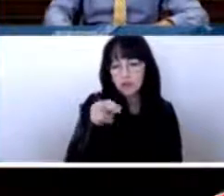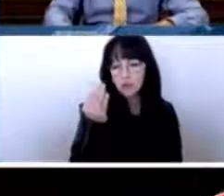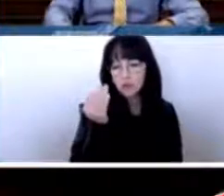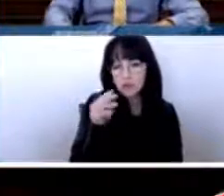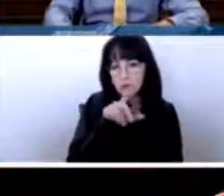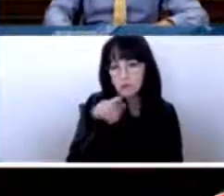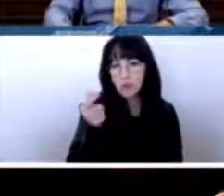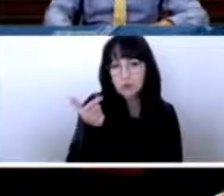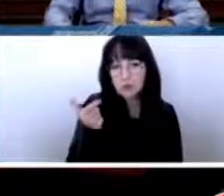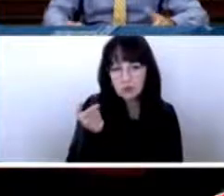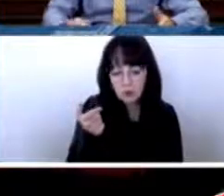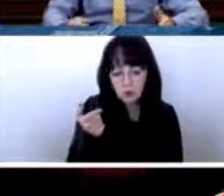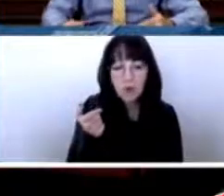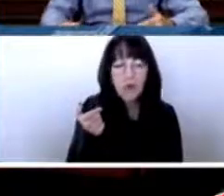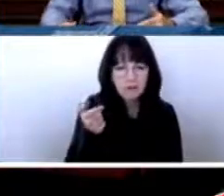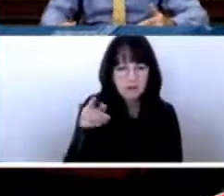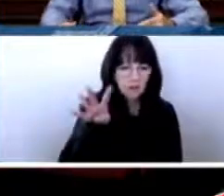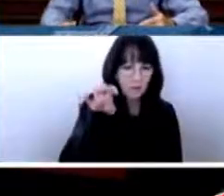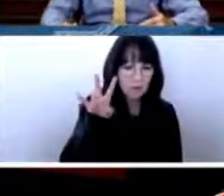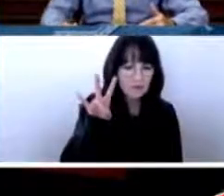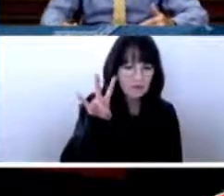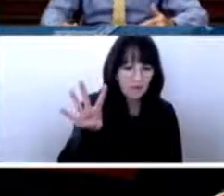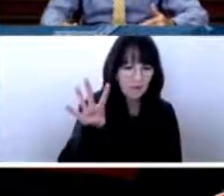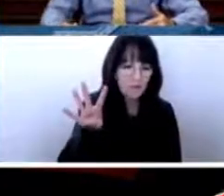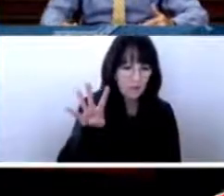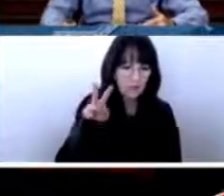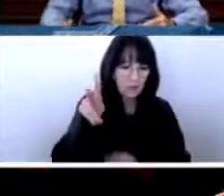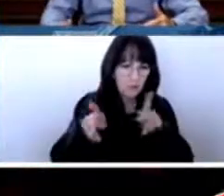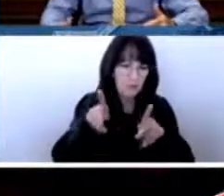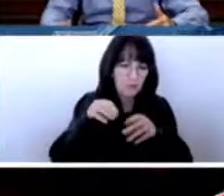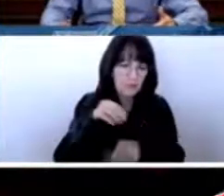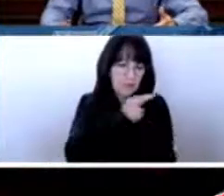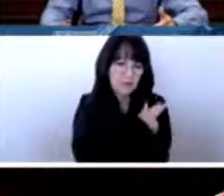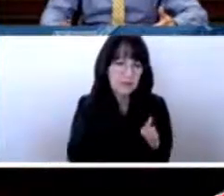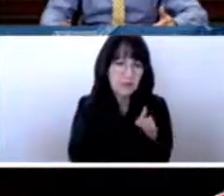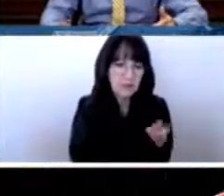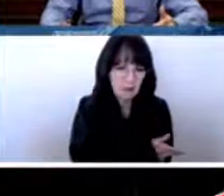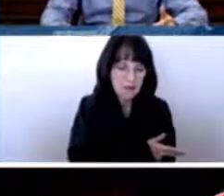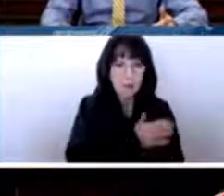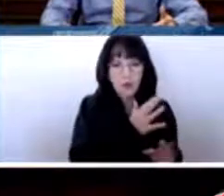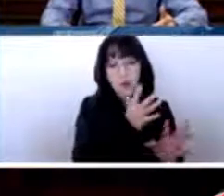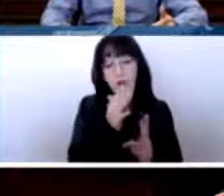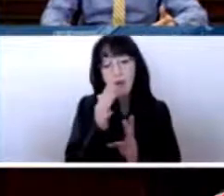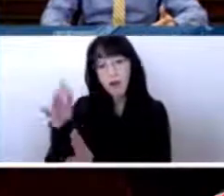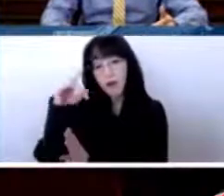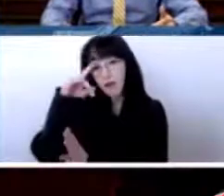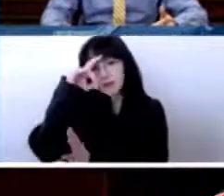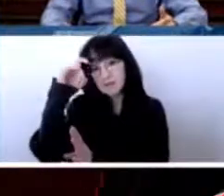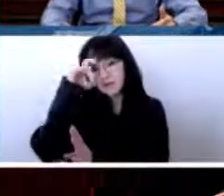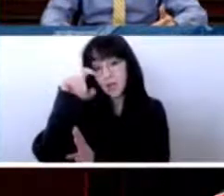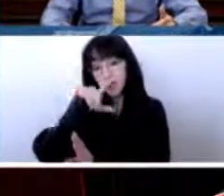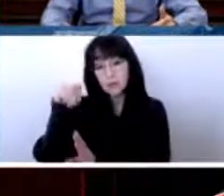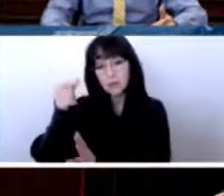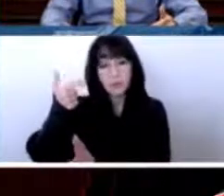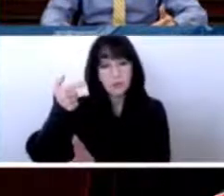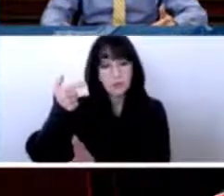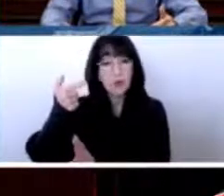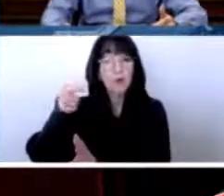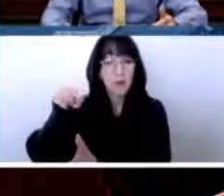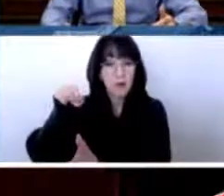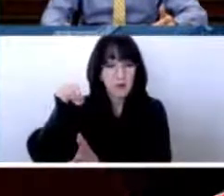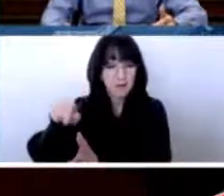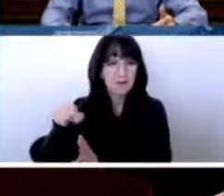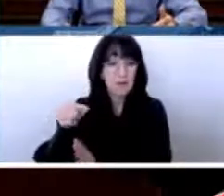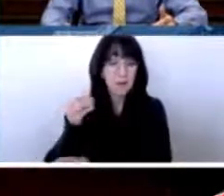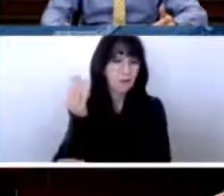2021. And again, got a little bit better in the summer, a lot better in the middle of the summer, down to 14 that were